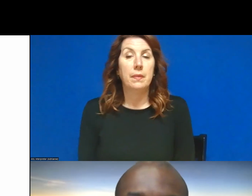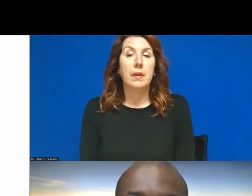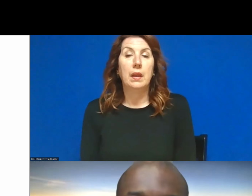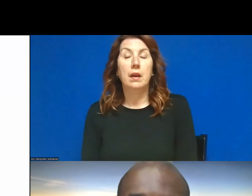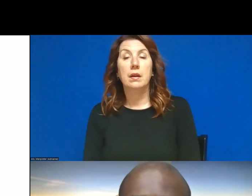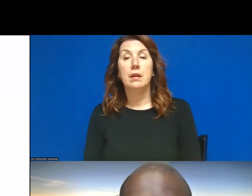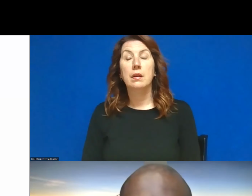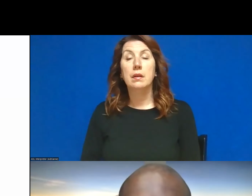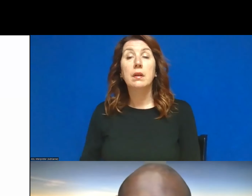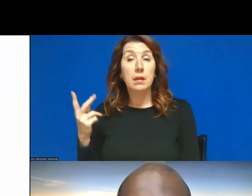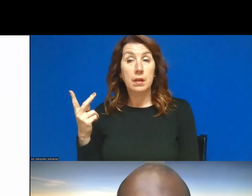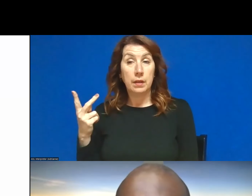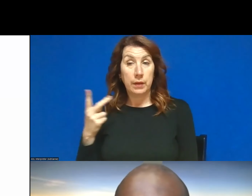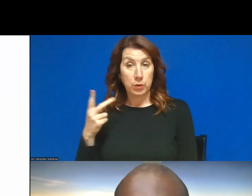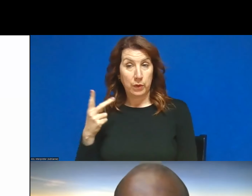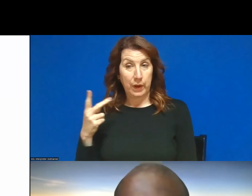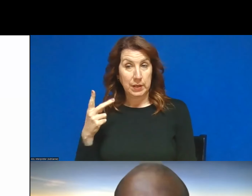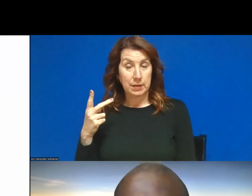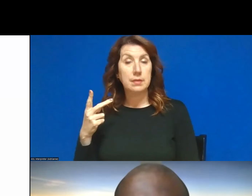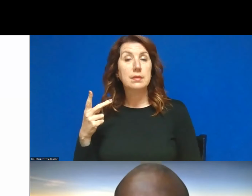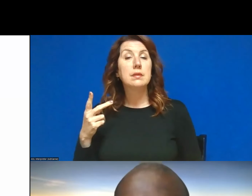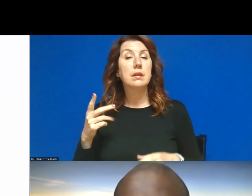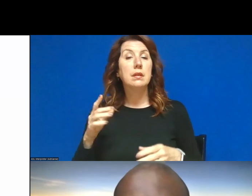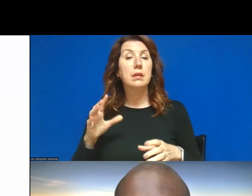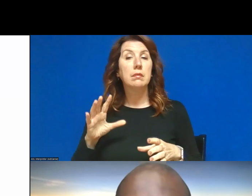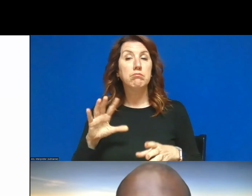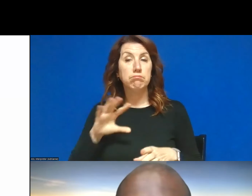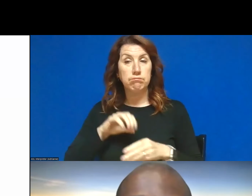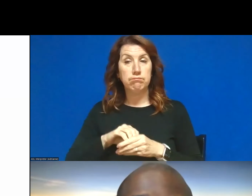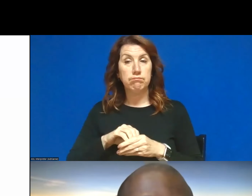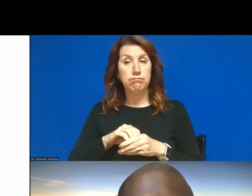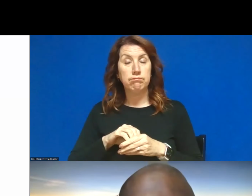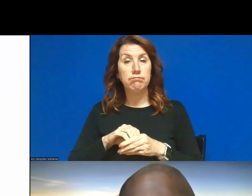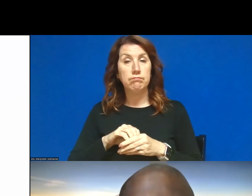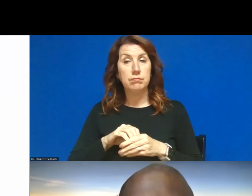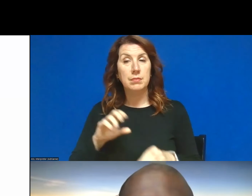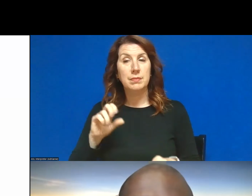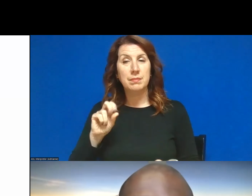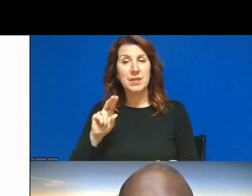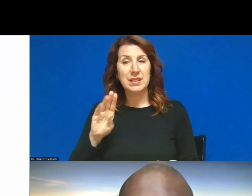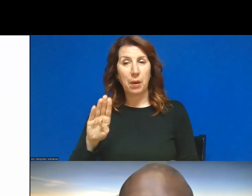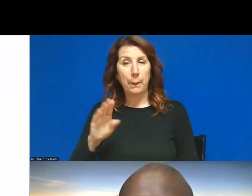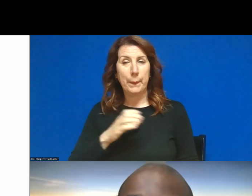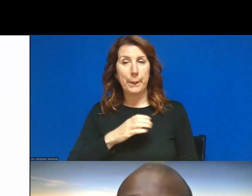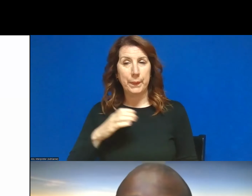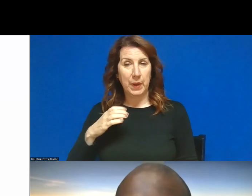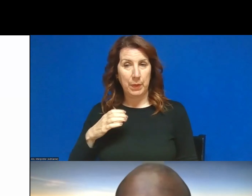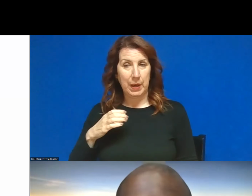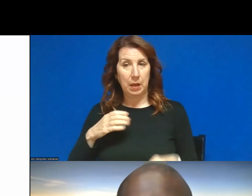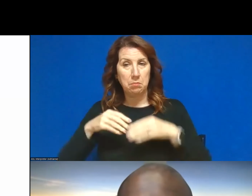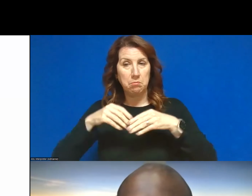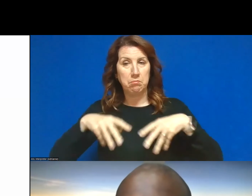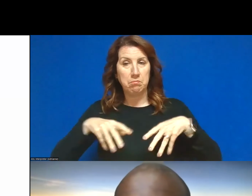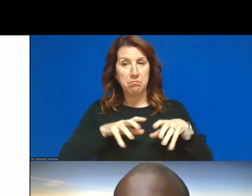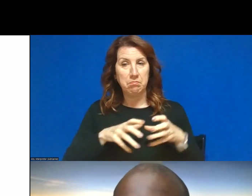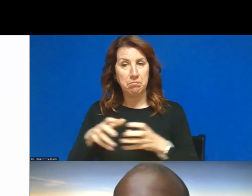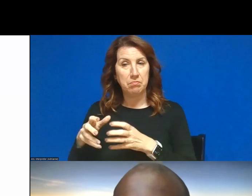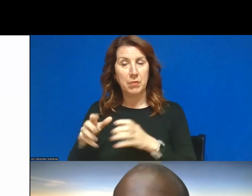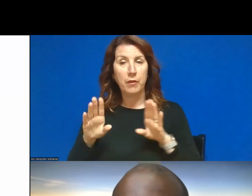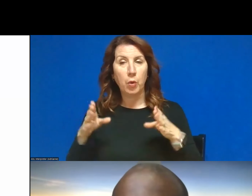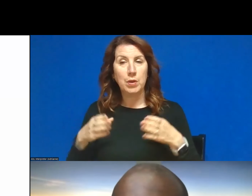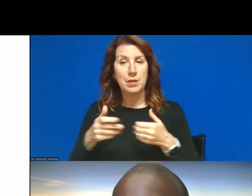Debbie Toth and I were part of a subcommittee focusing on